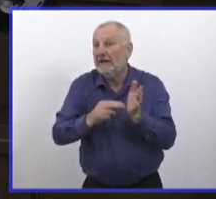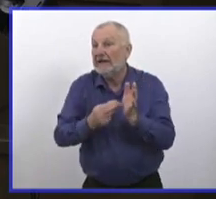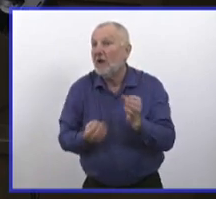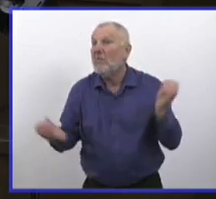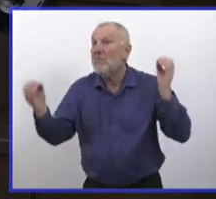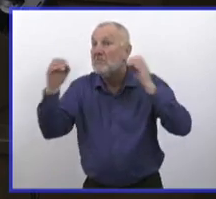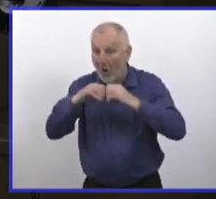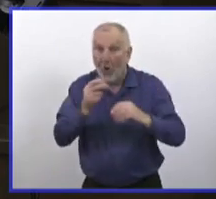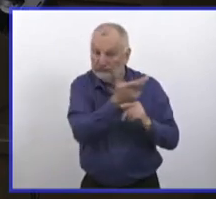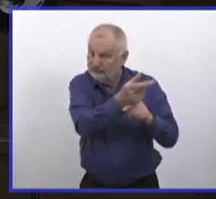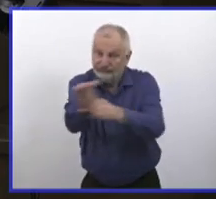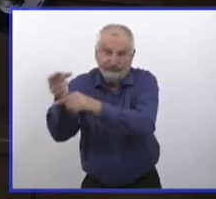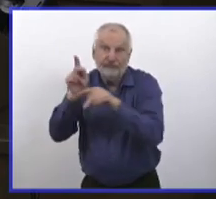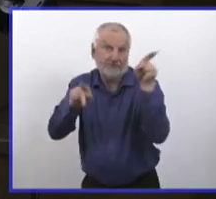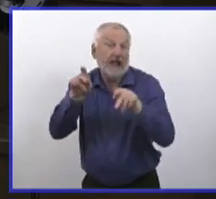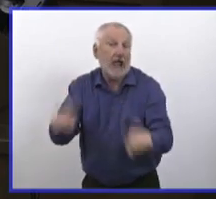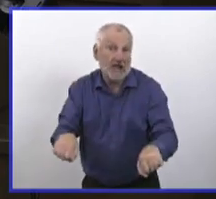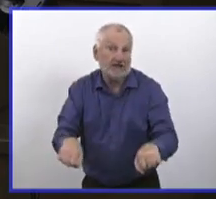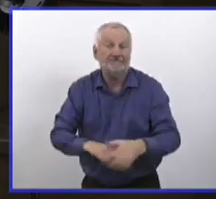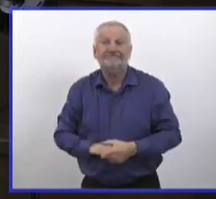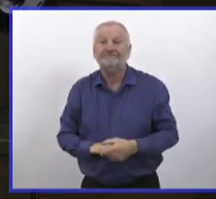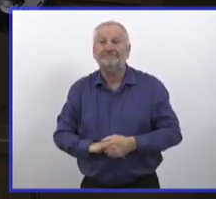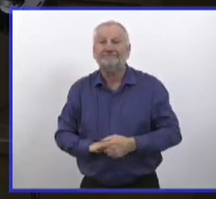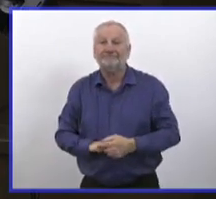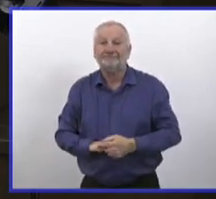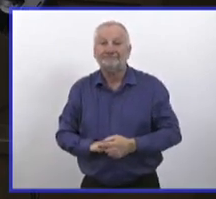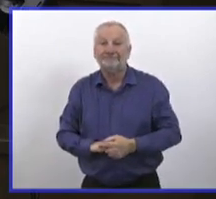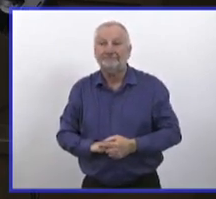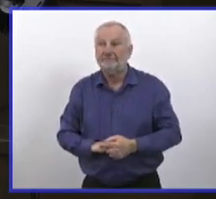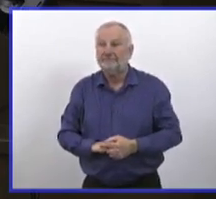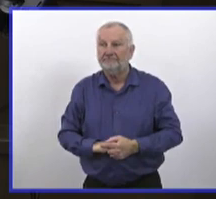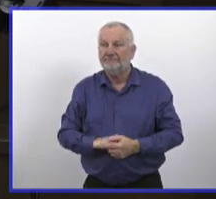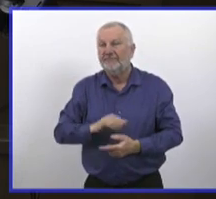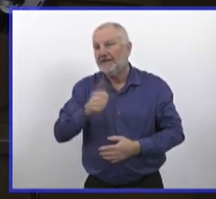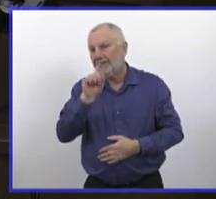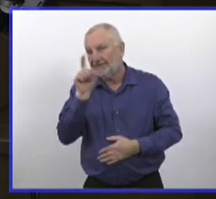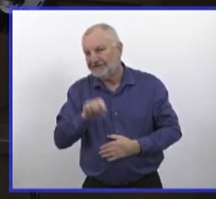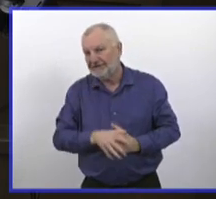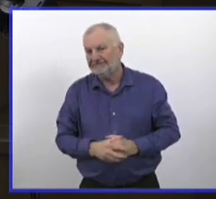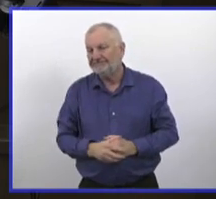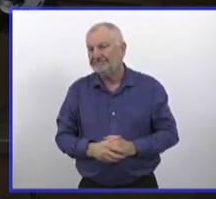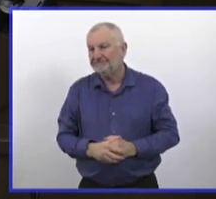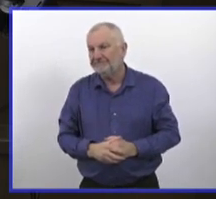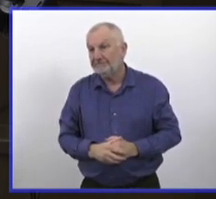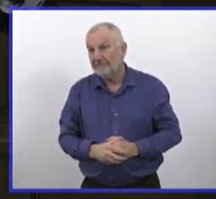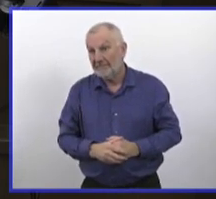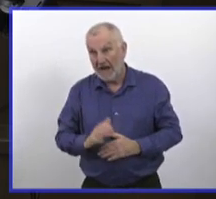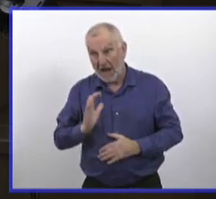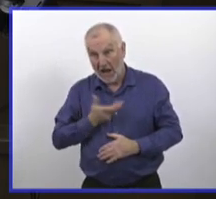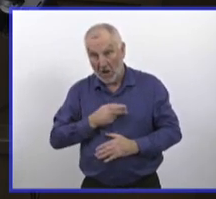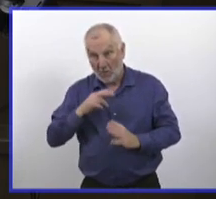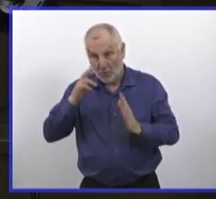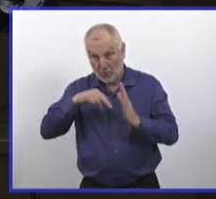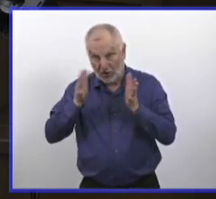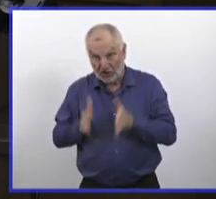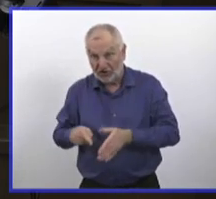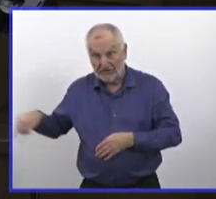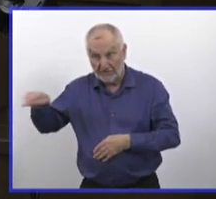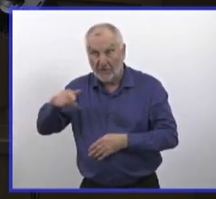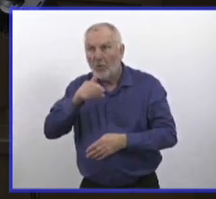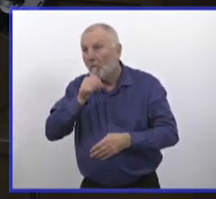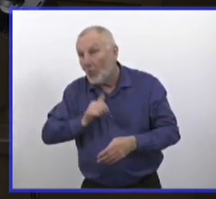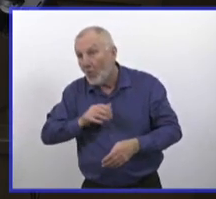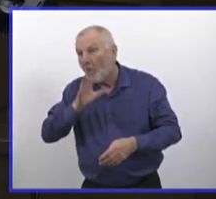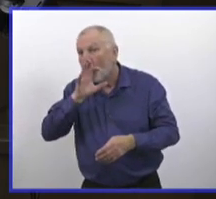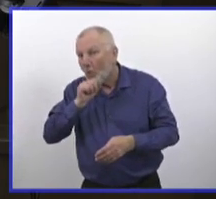Okay, thank you. My second question is for a reader. She's an elderly woman, 80 and